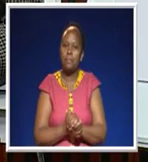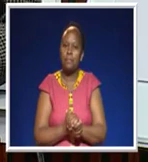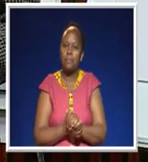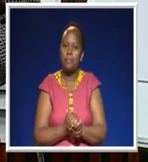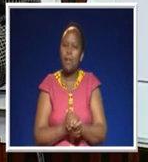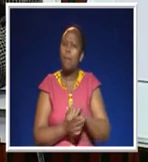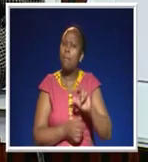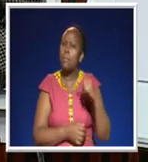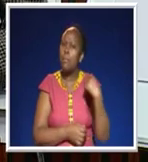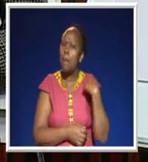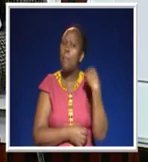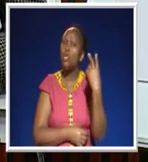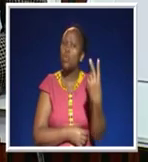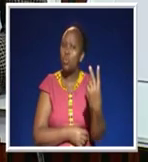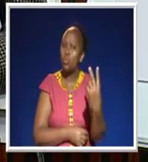My second question will be,